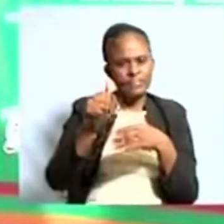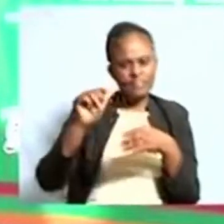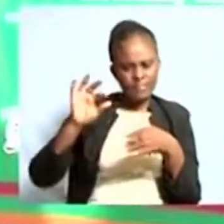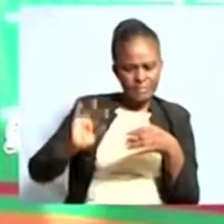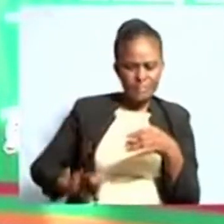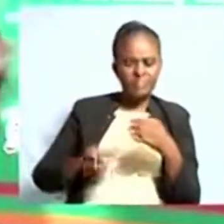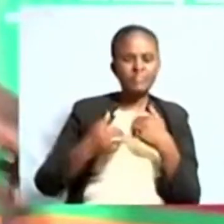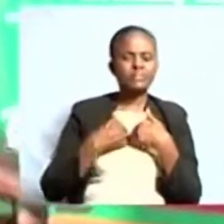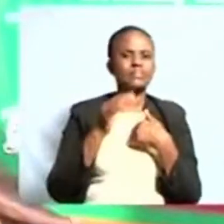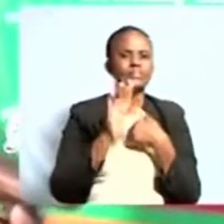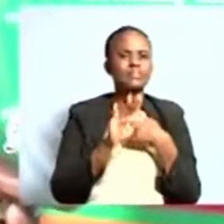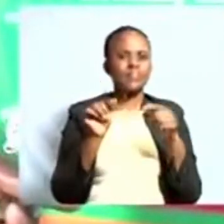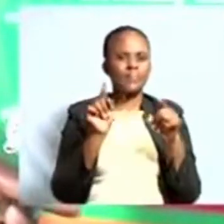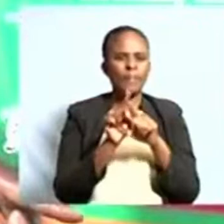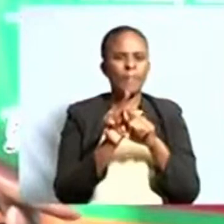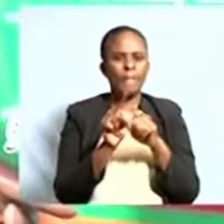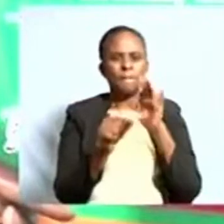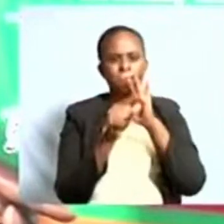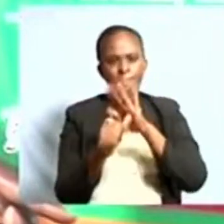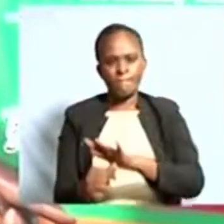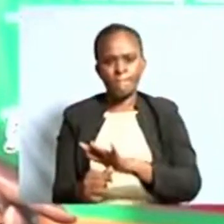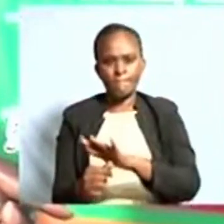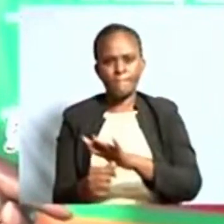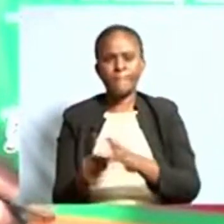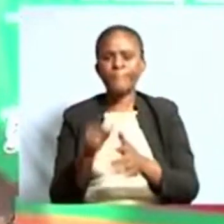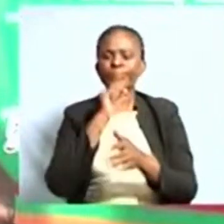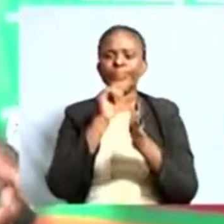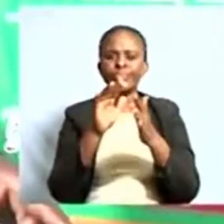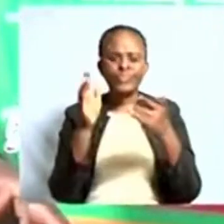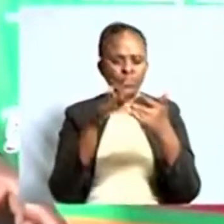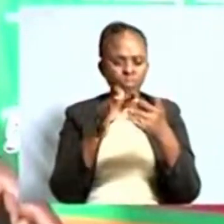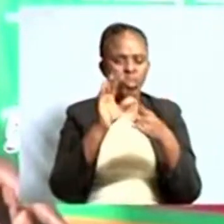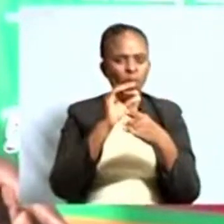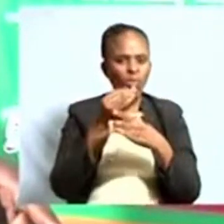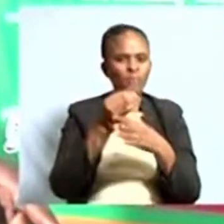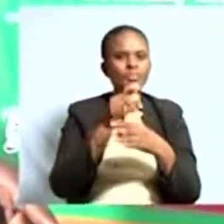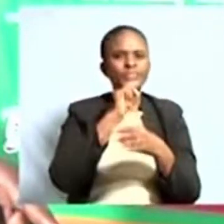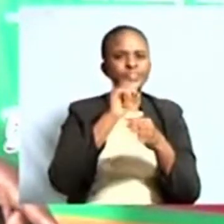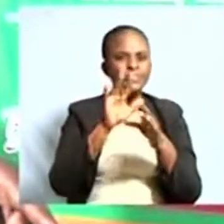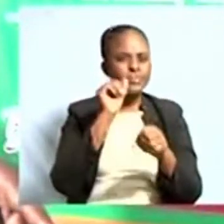something and depriving the owner of the music or the owner of the work.